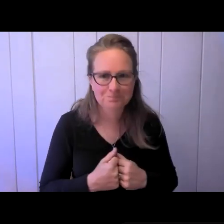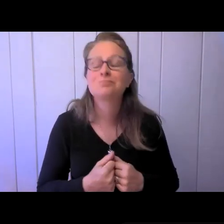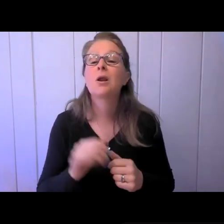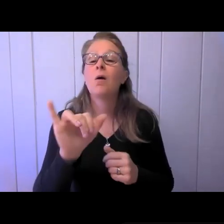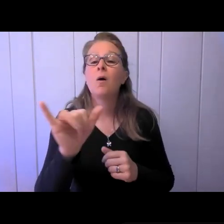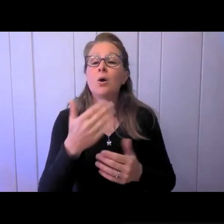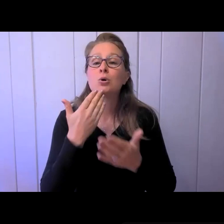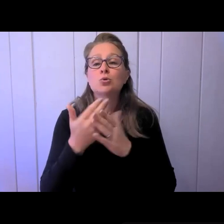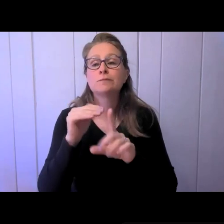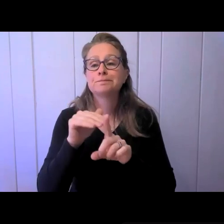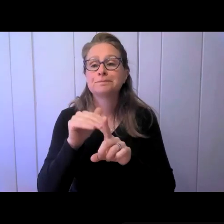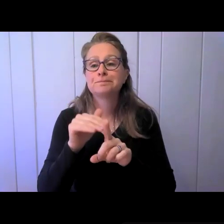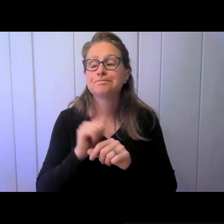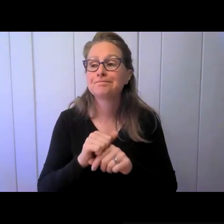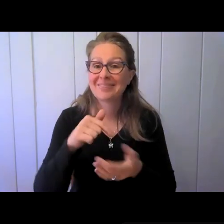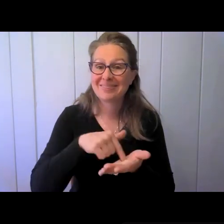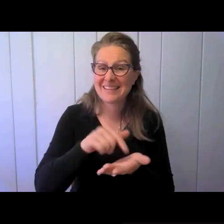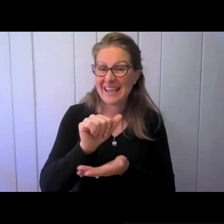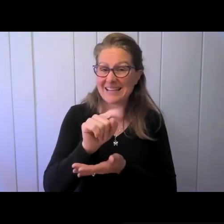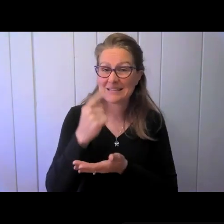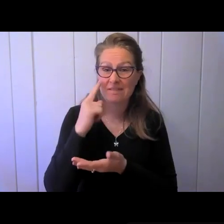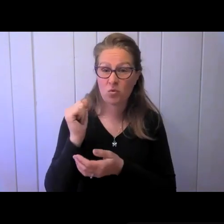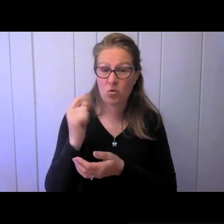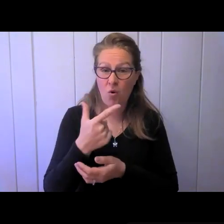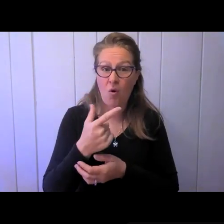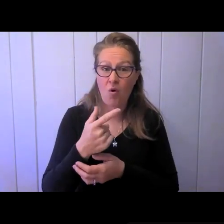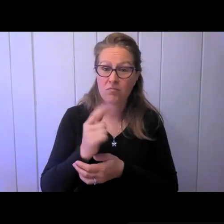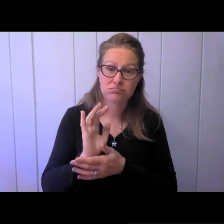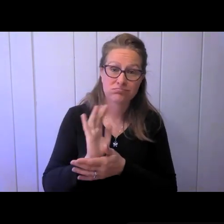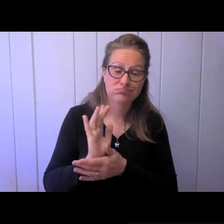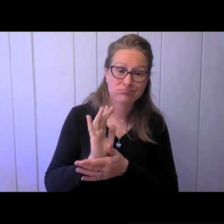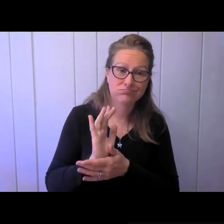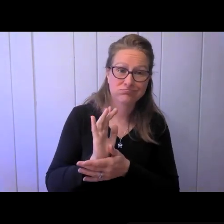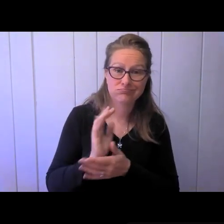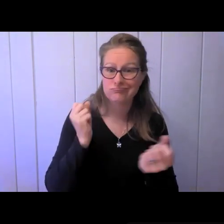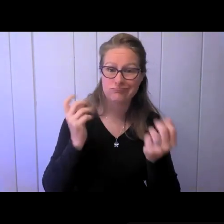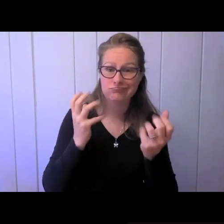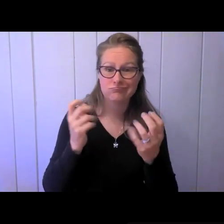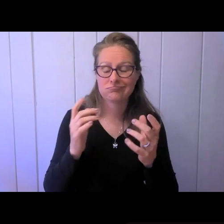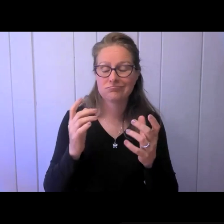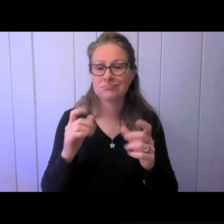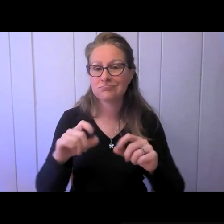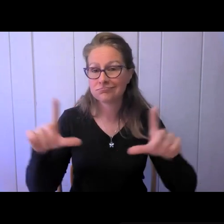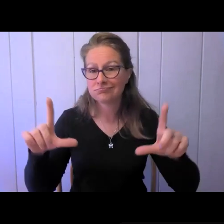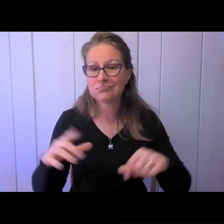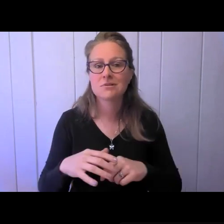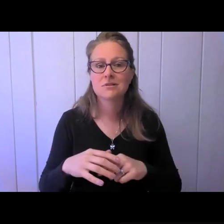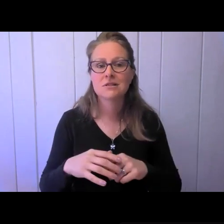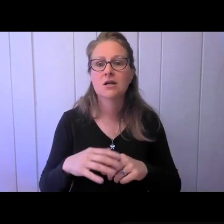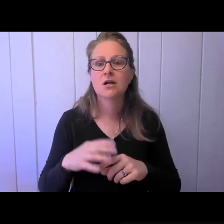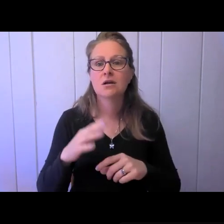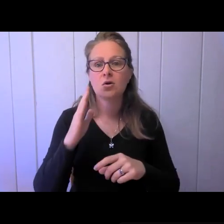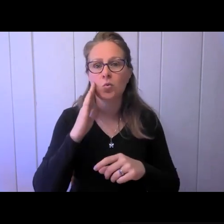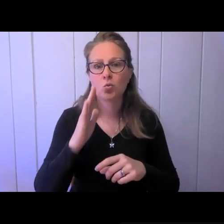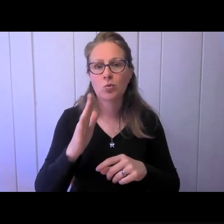Just a reminder, you guys, we do these AT for all calls bi-weekly, so every 2 weeks. We're going to be missing our next one in